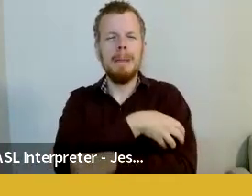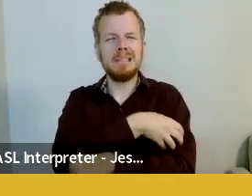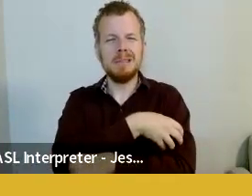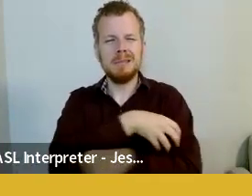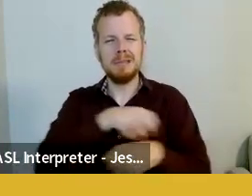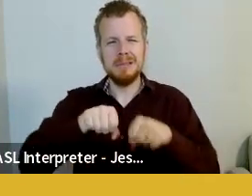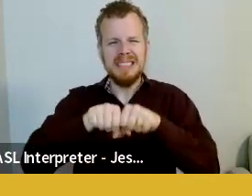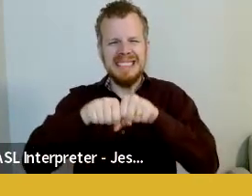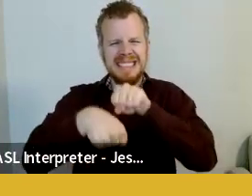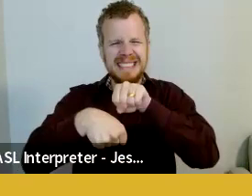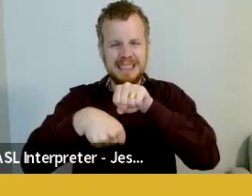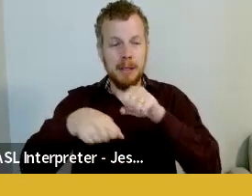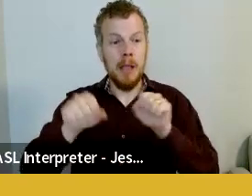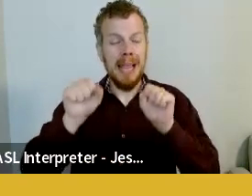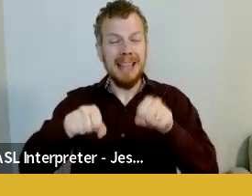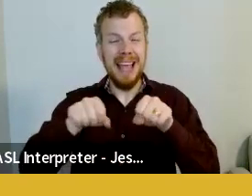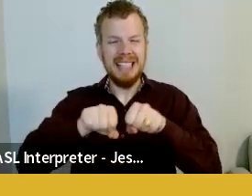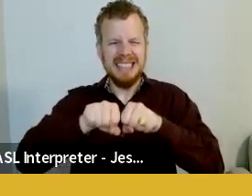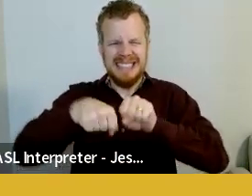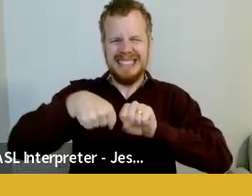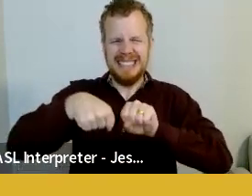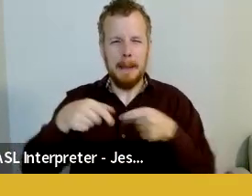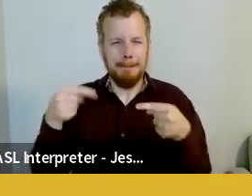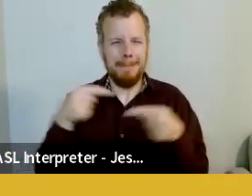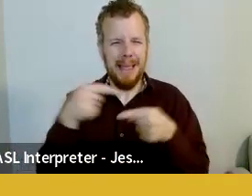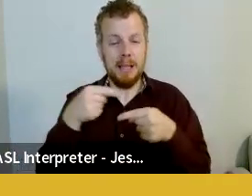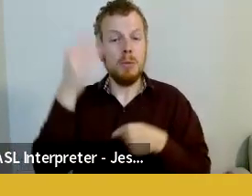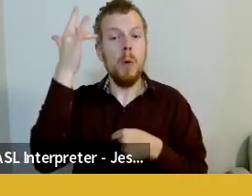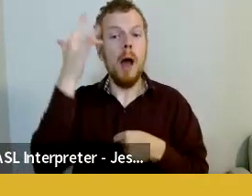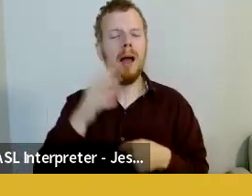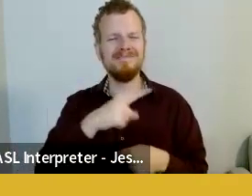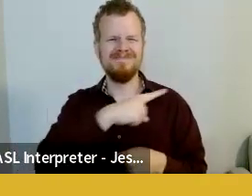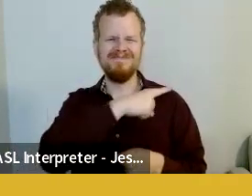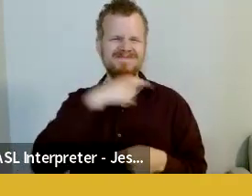Muscle cramps are sudden, sharp pains caused by dehydration, which was